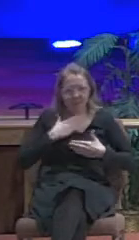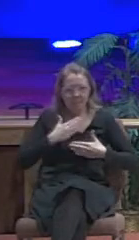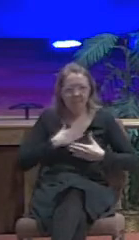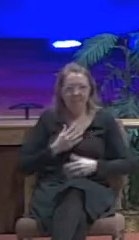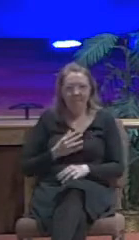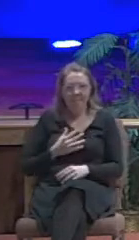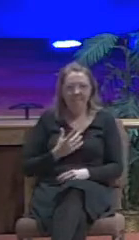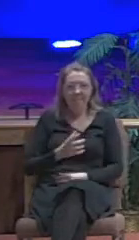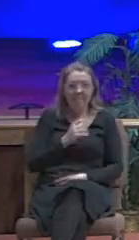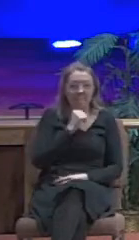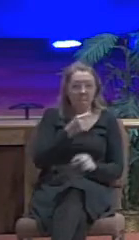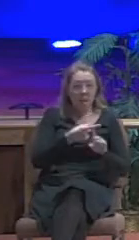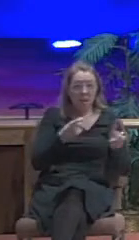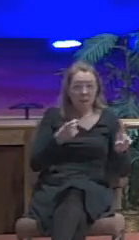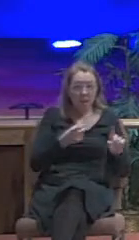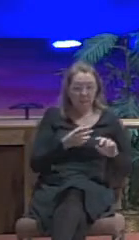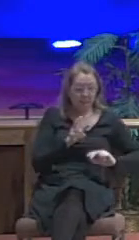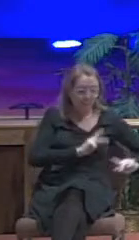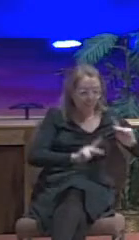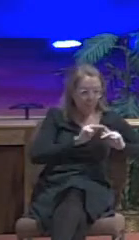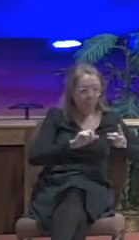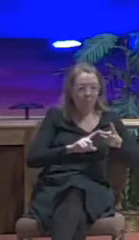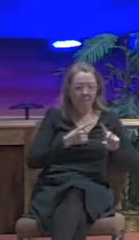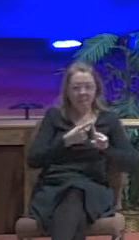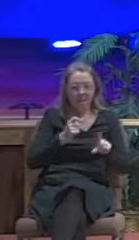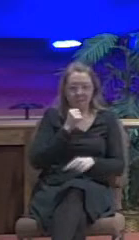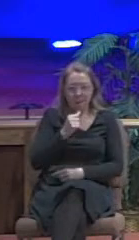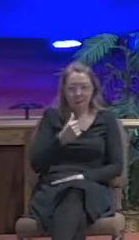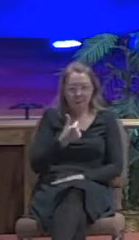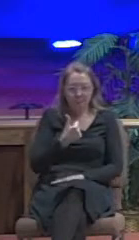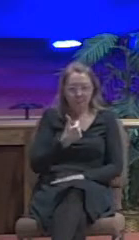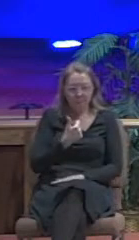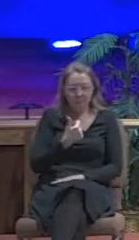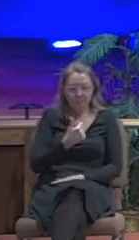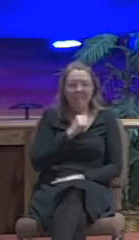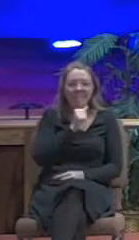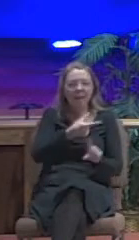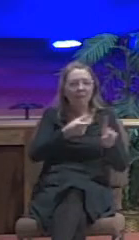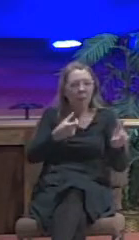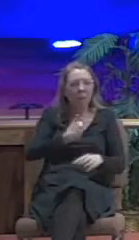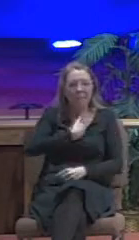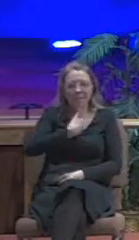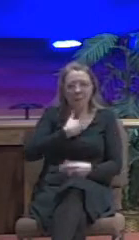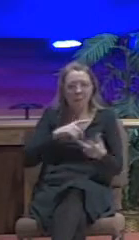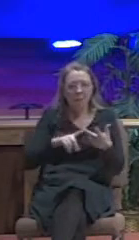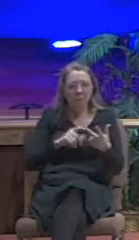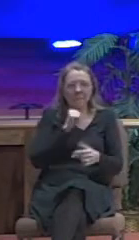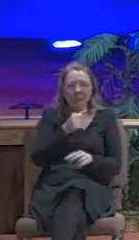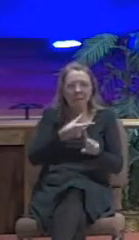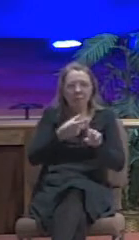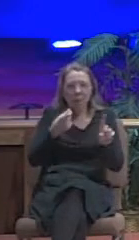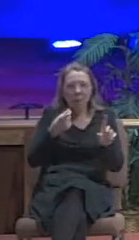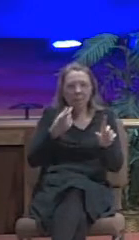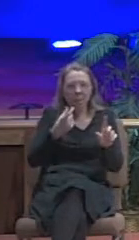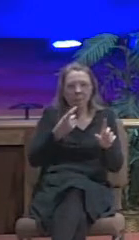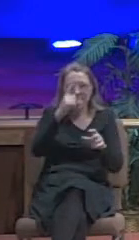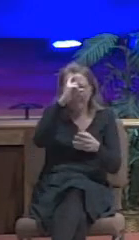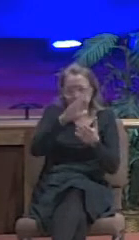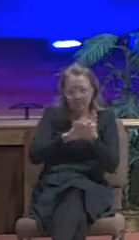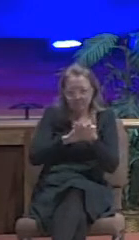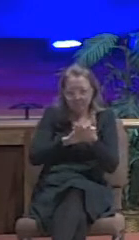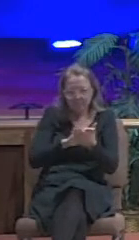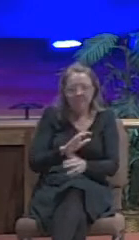from people. It cannot come from beliefs. It can only come when